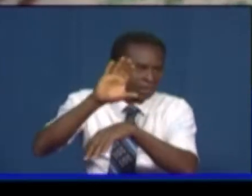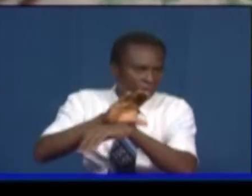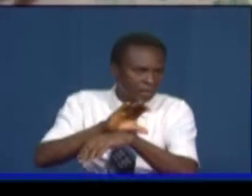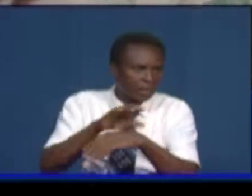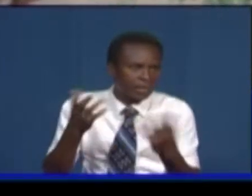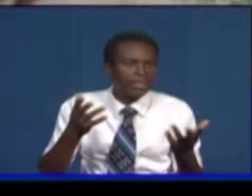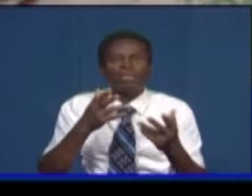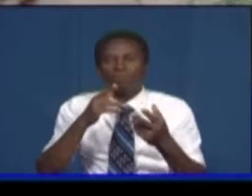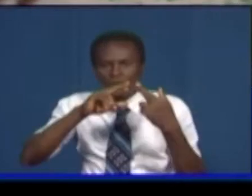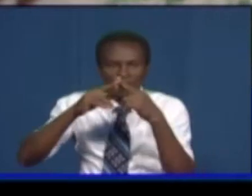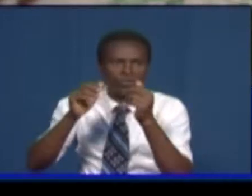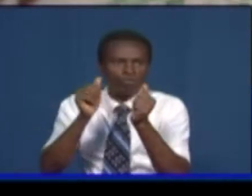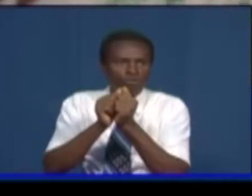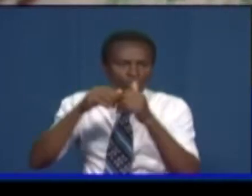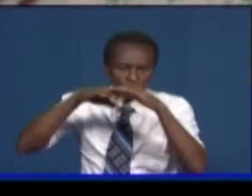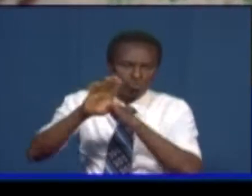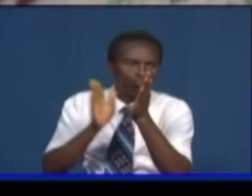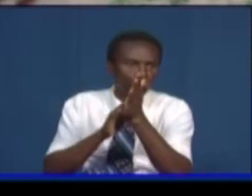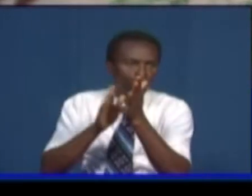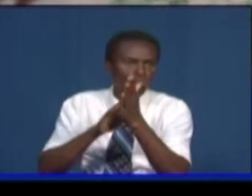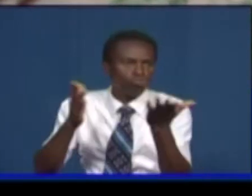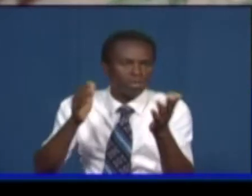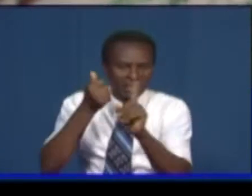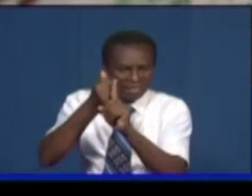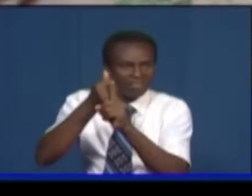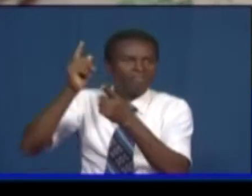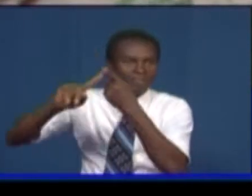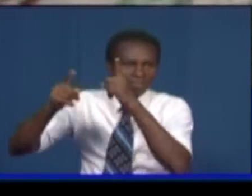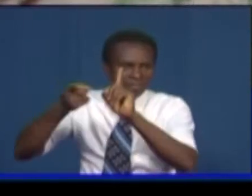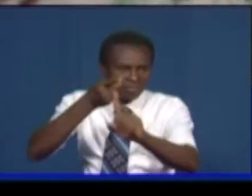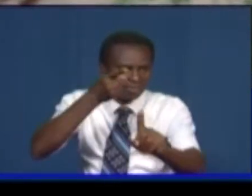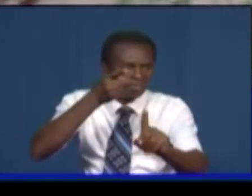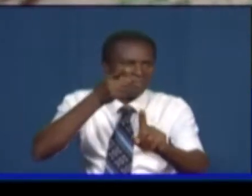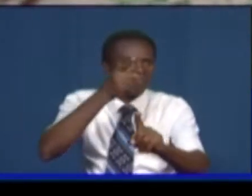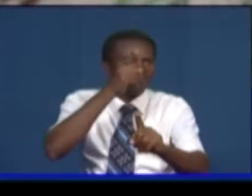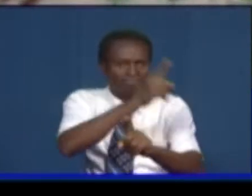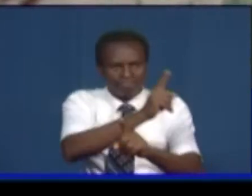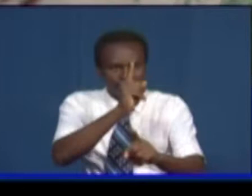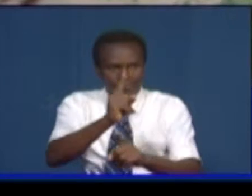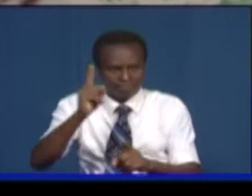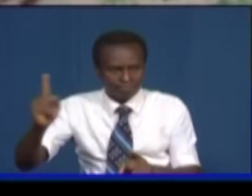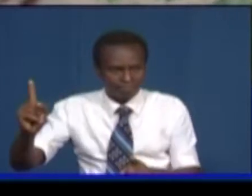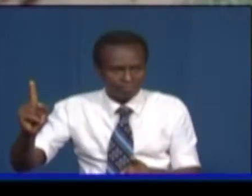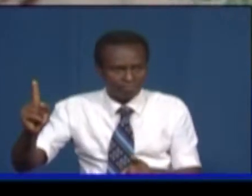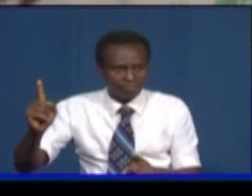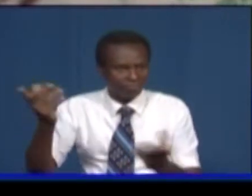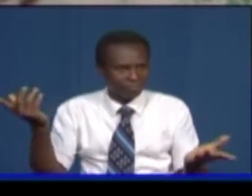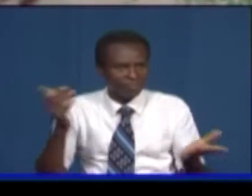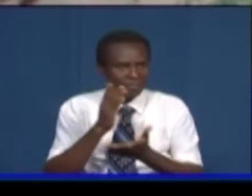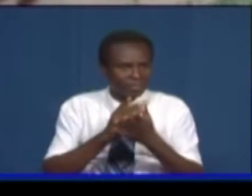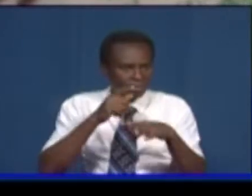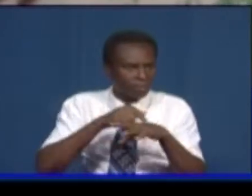Maybe even how they relate with themselves, because you might find that someone has been